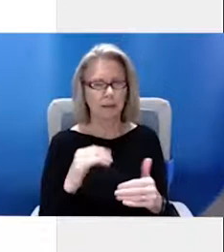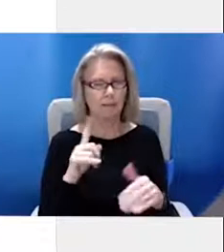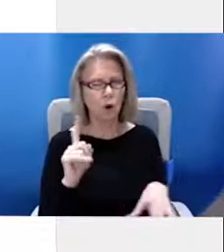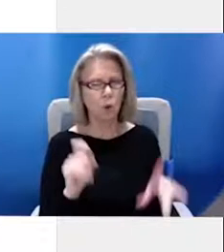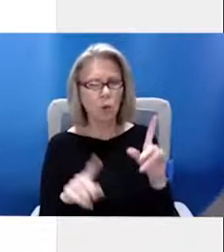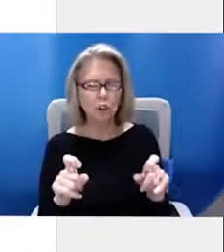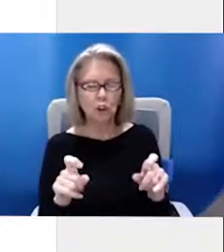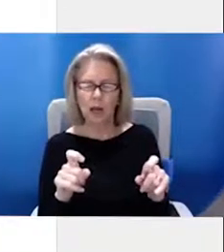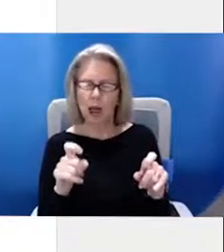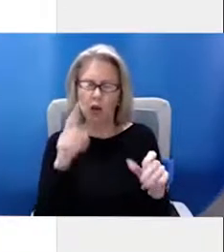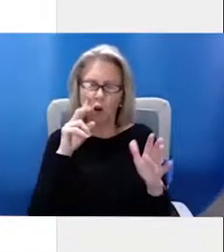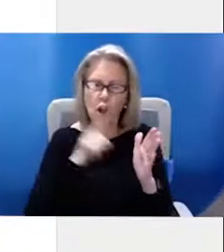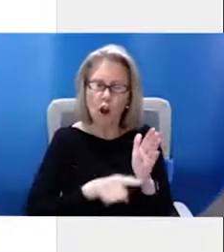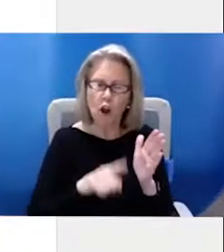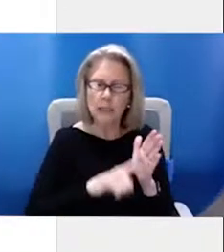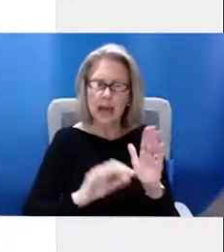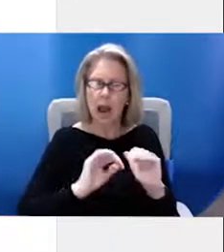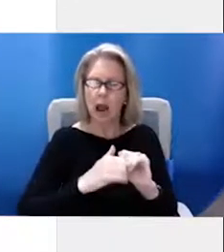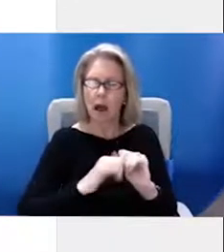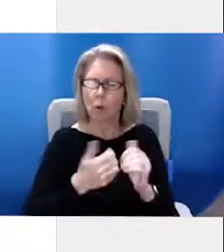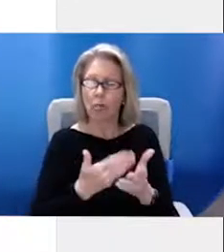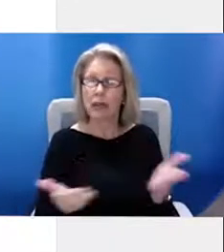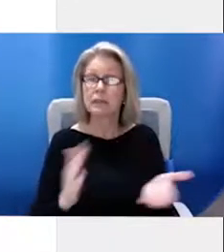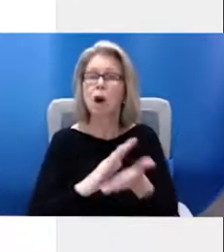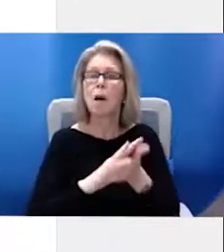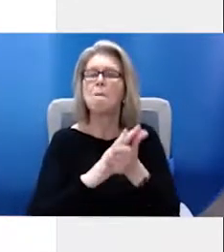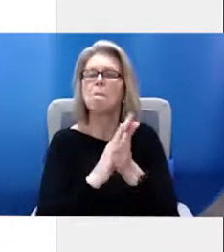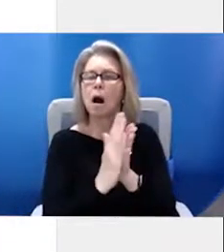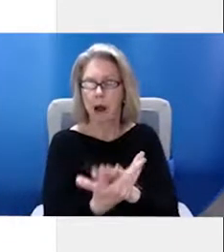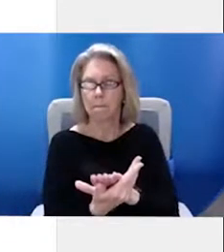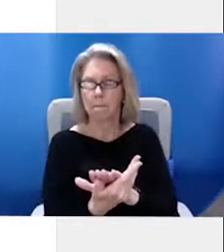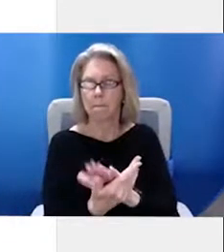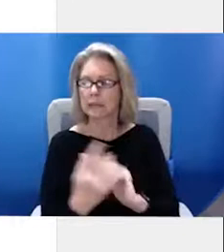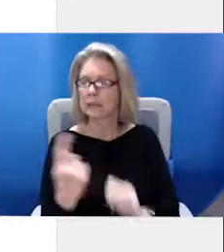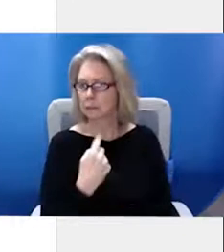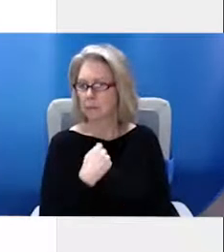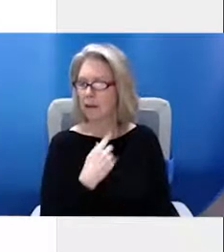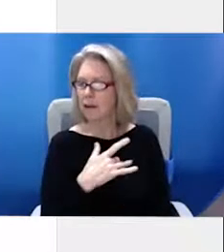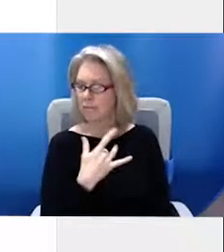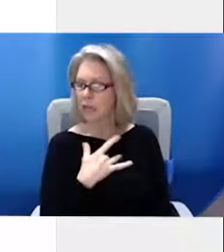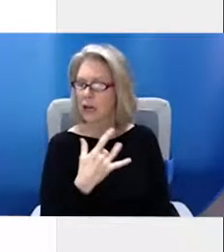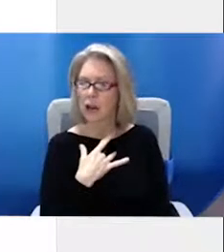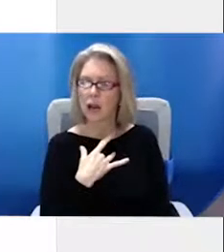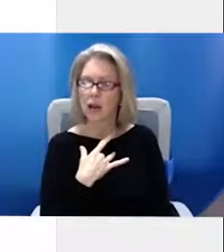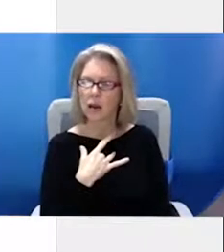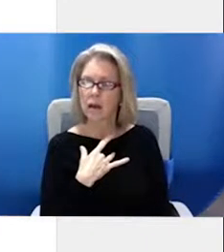you know, questioning and looking into how things become is something that I